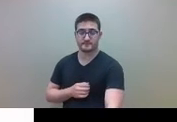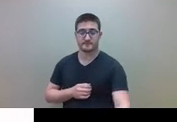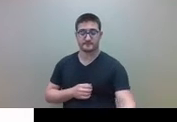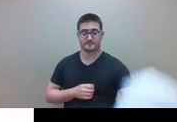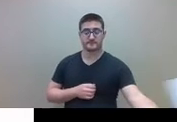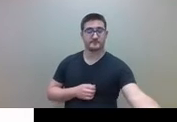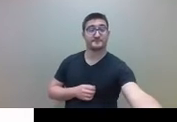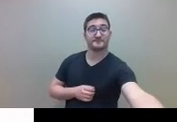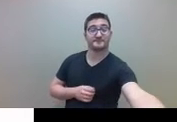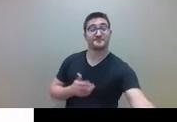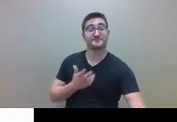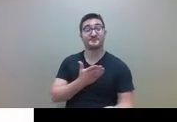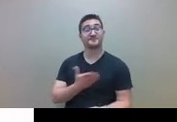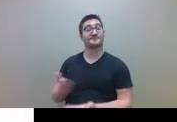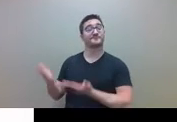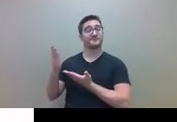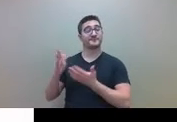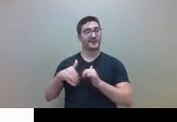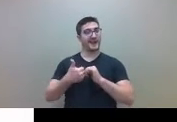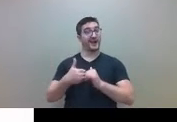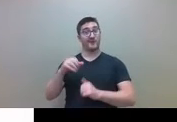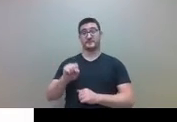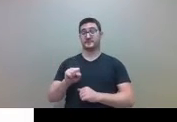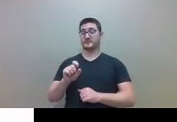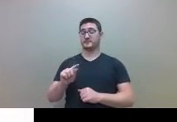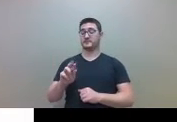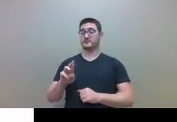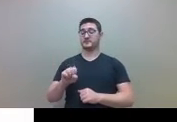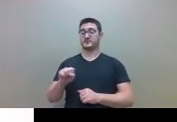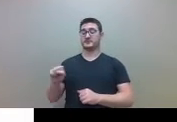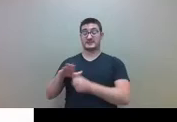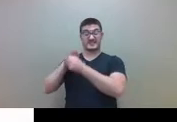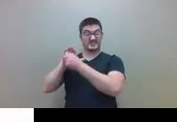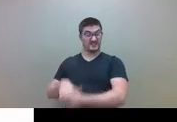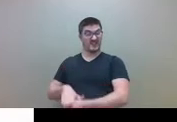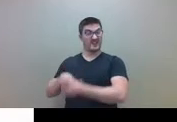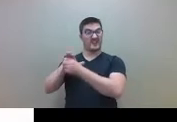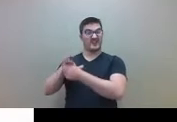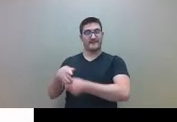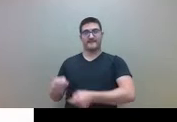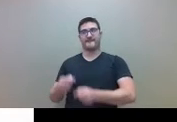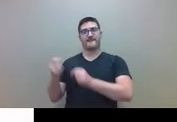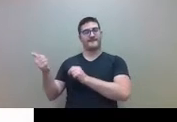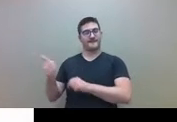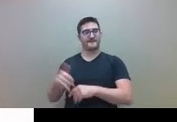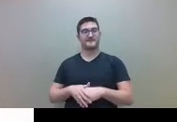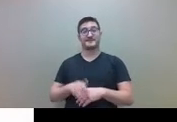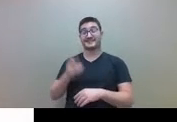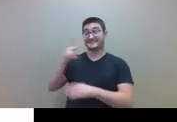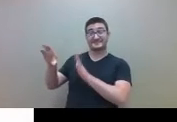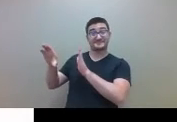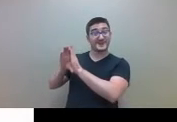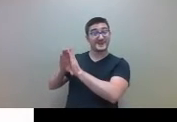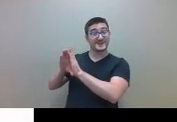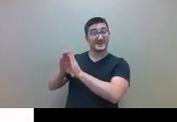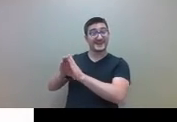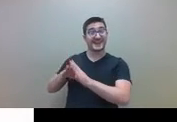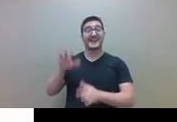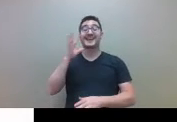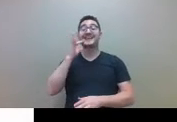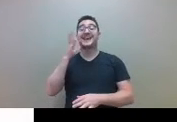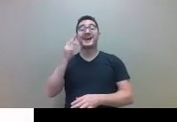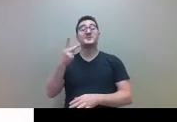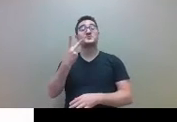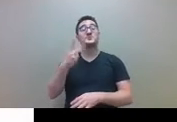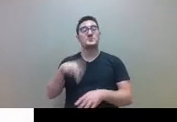And here we go. How can we curb stress? Reiki, anyone. This cat is just in heaven right